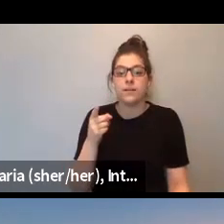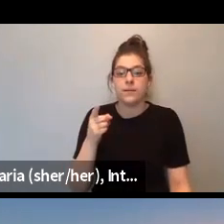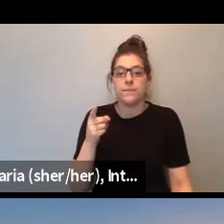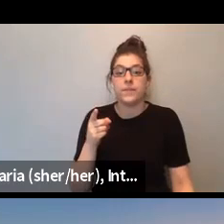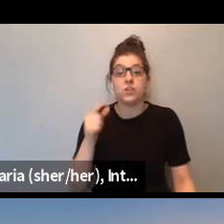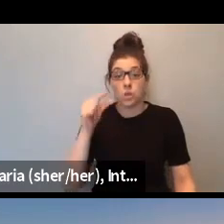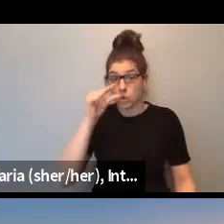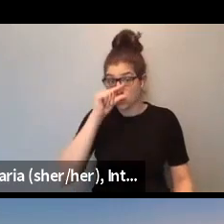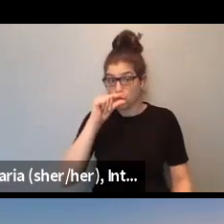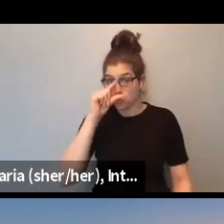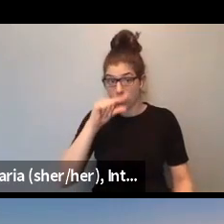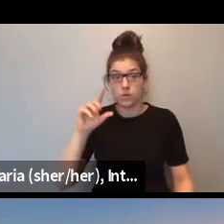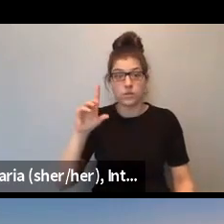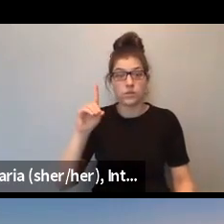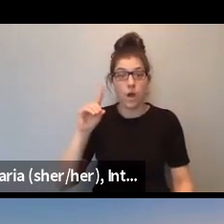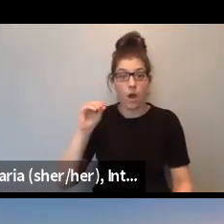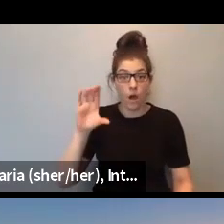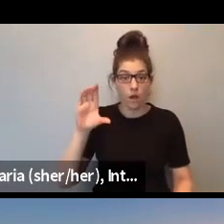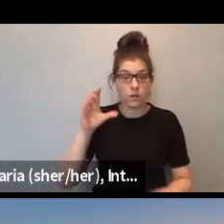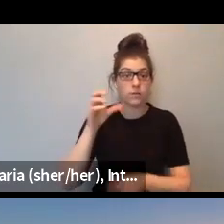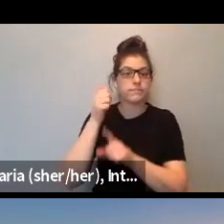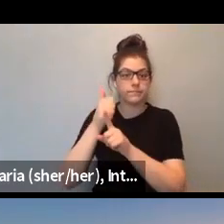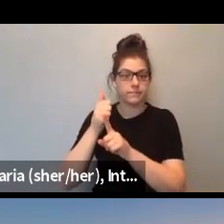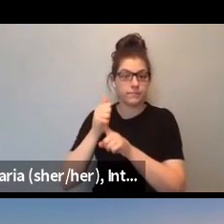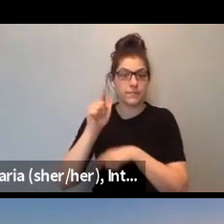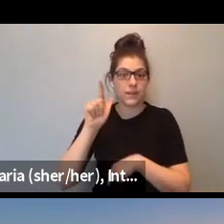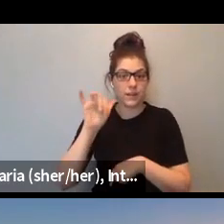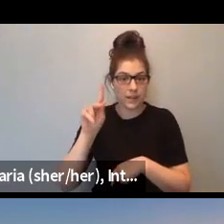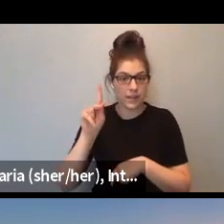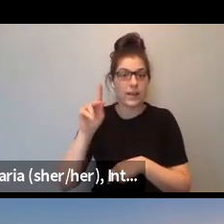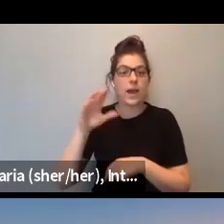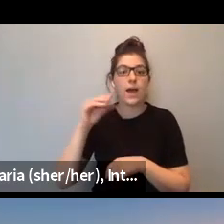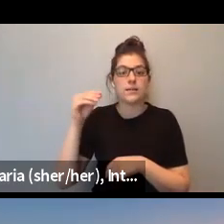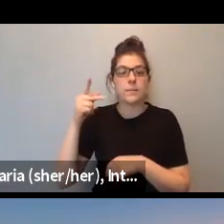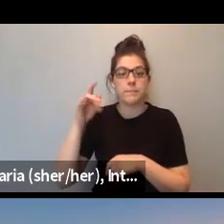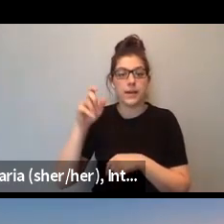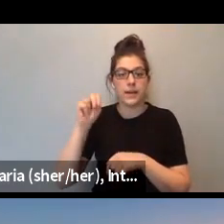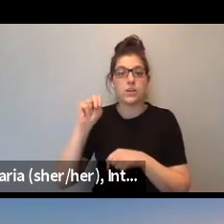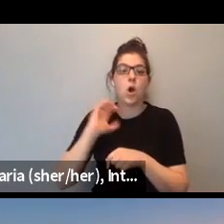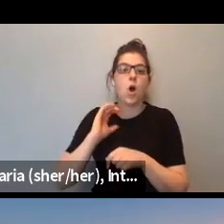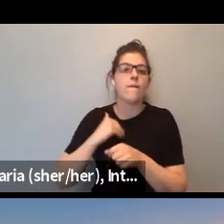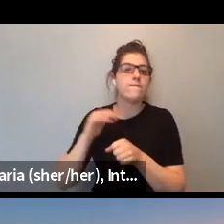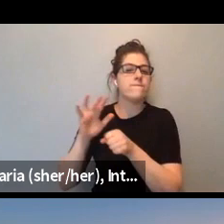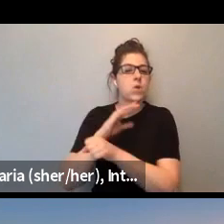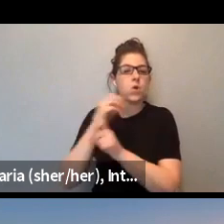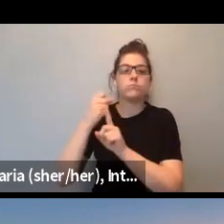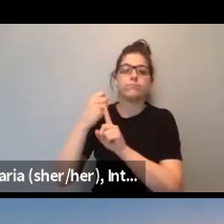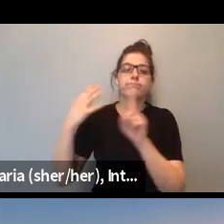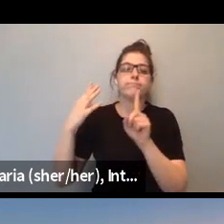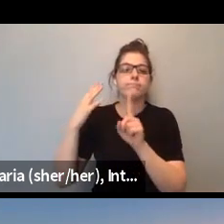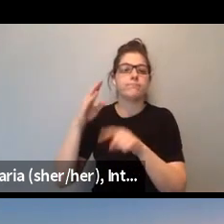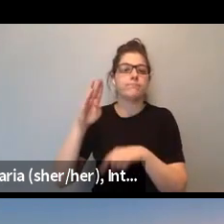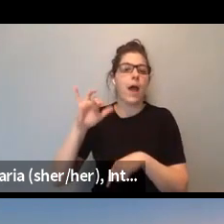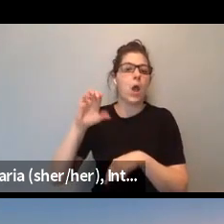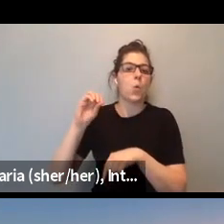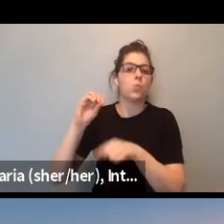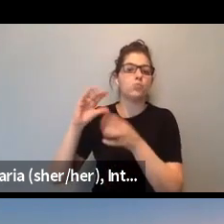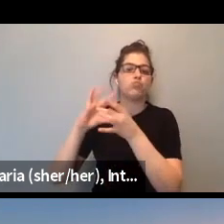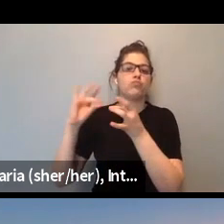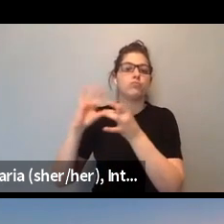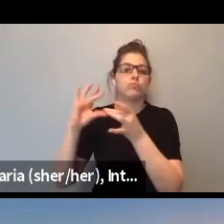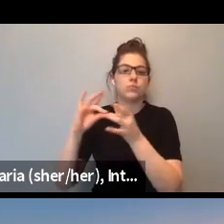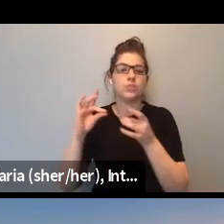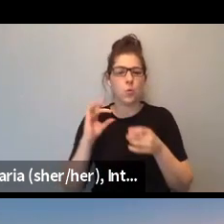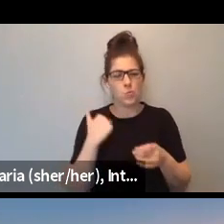Google Doc that's been linked and pinned where our fuller bios are listed, okay? So these are gonna be brief